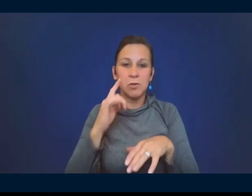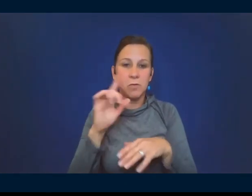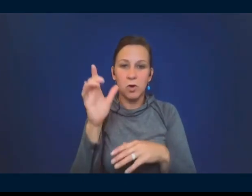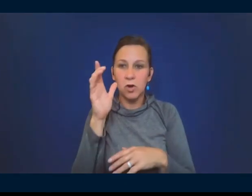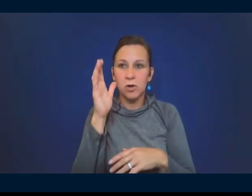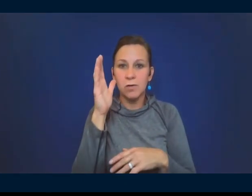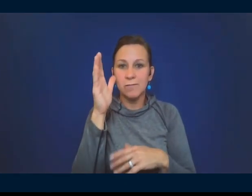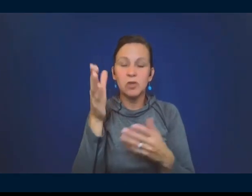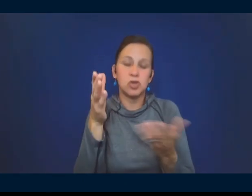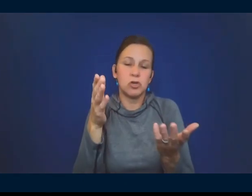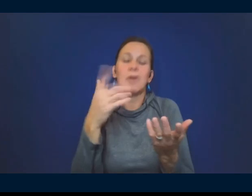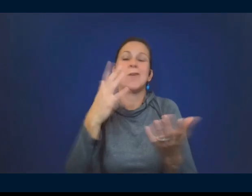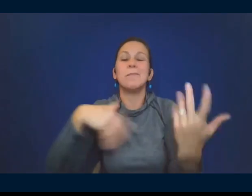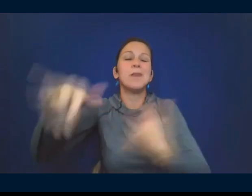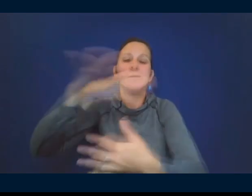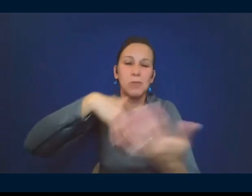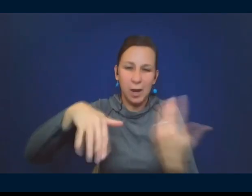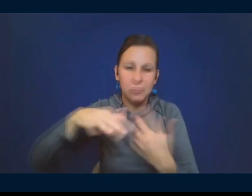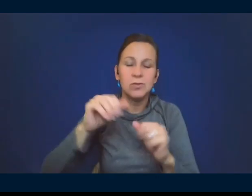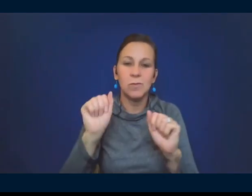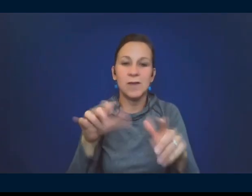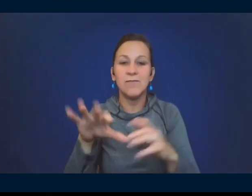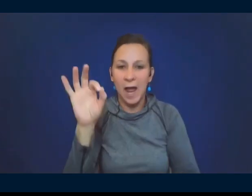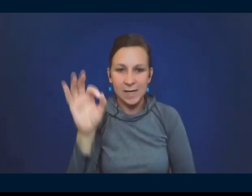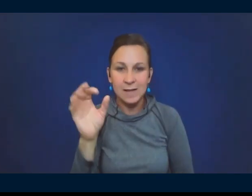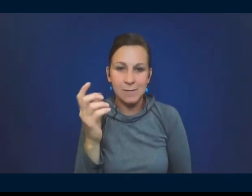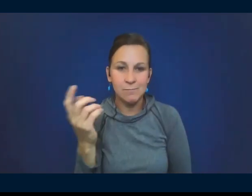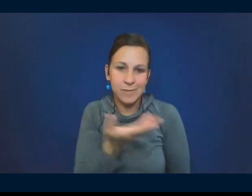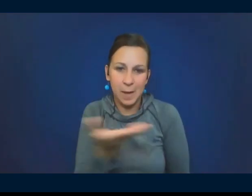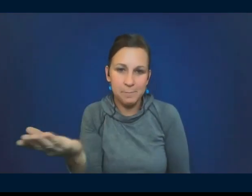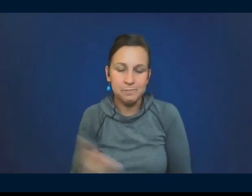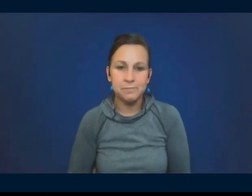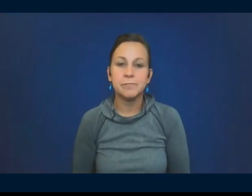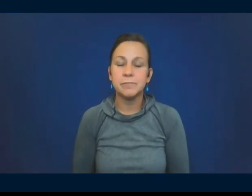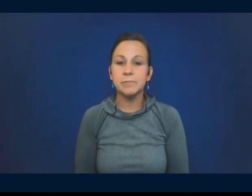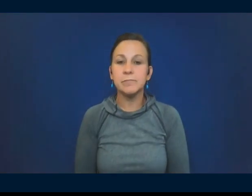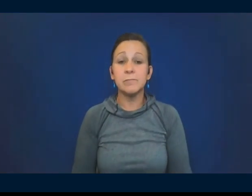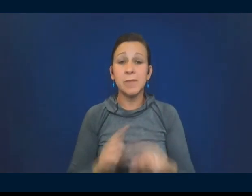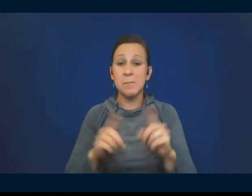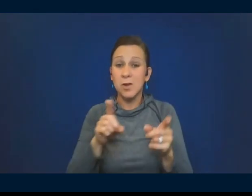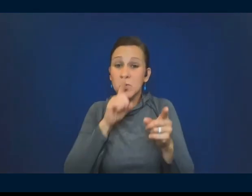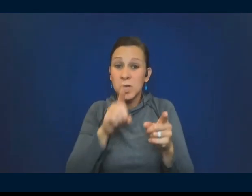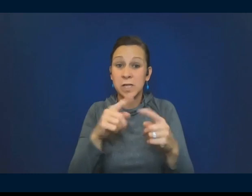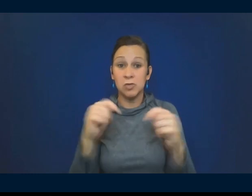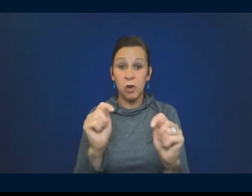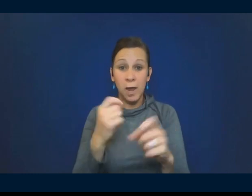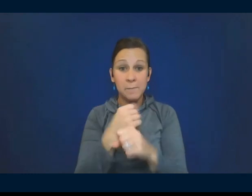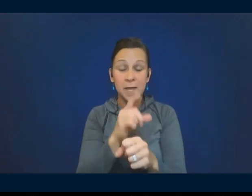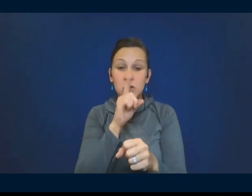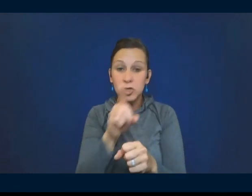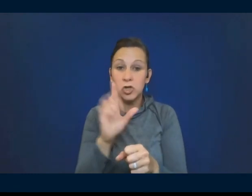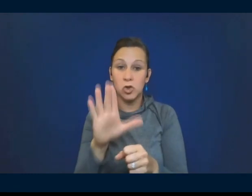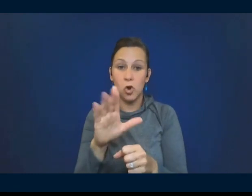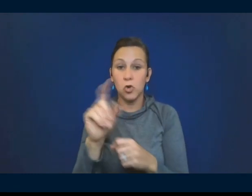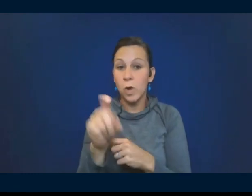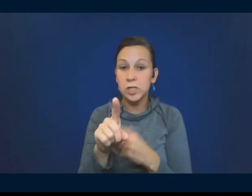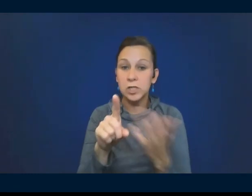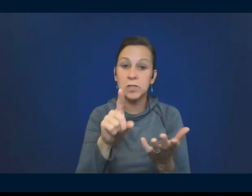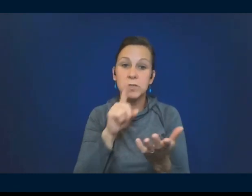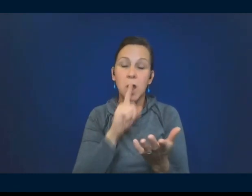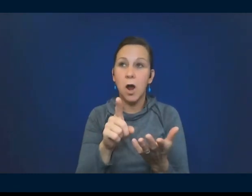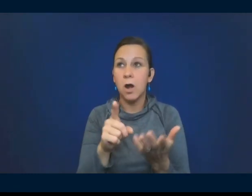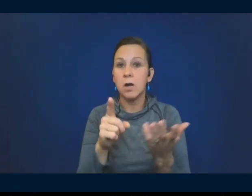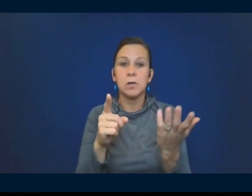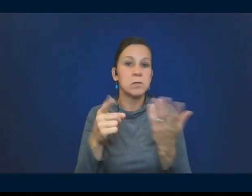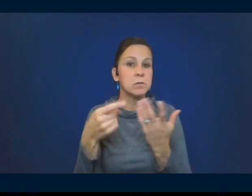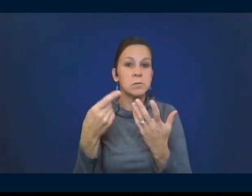around so you can find them. But just really try to make sure that your questions are looking to